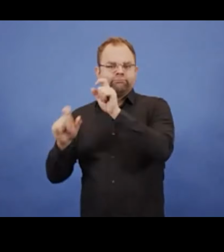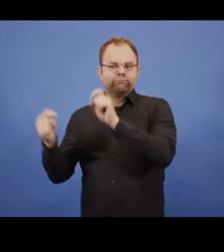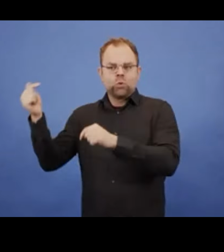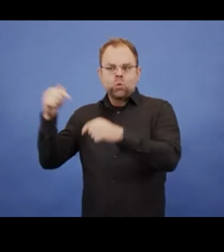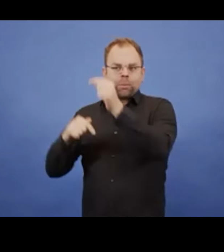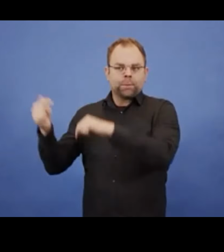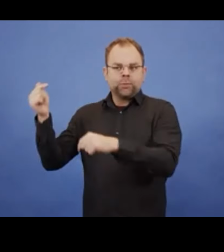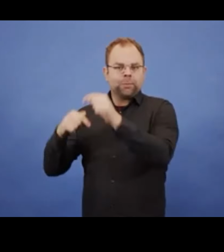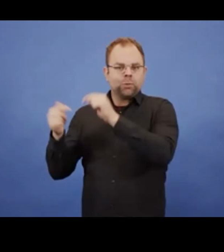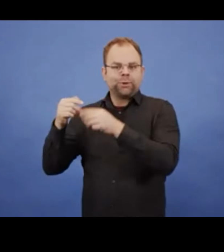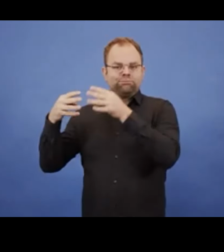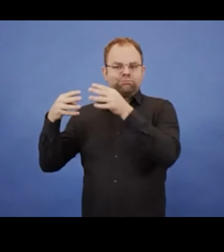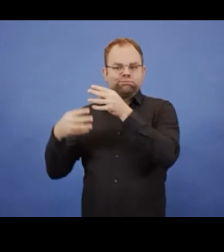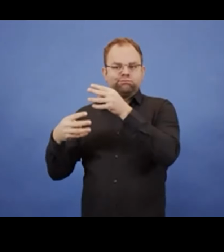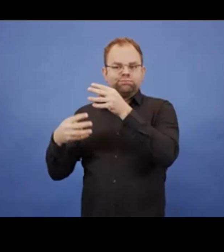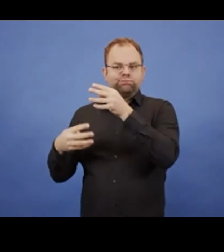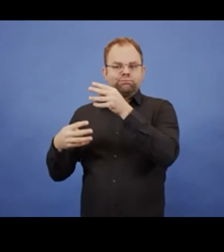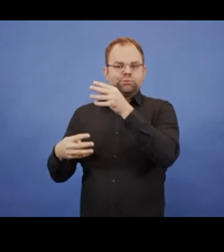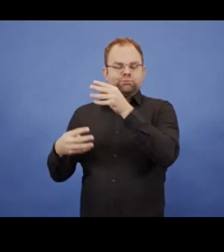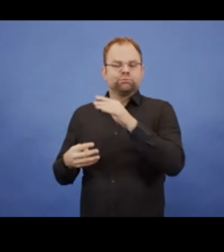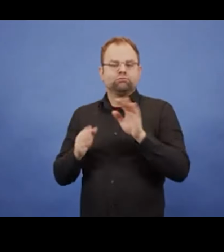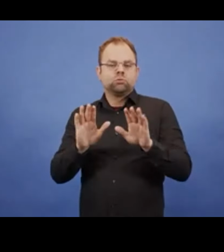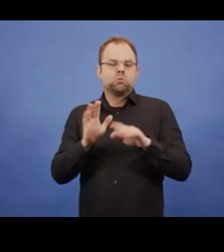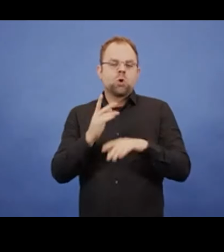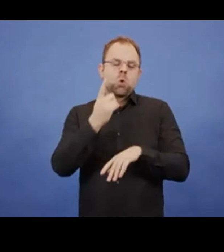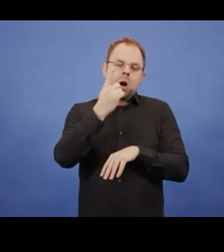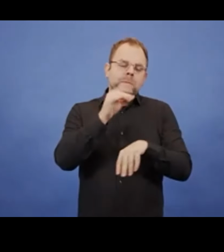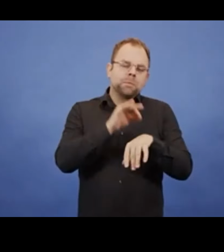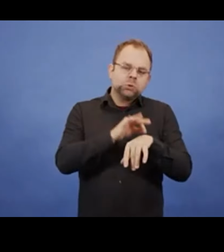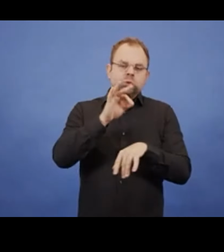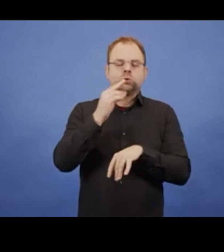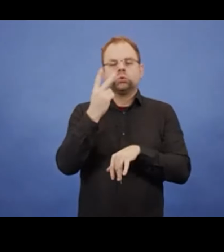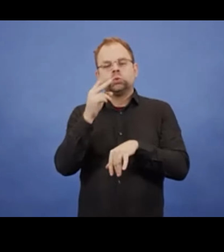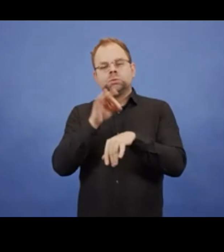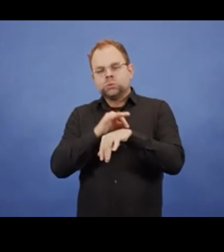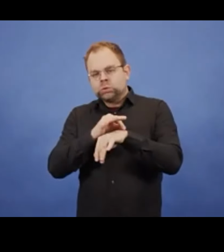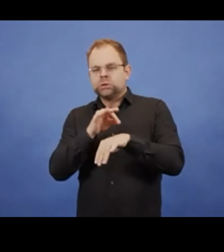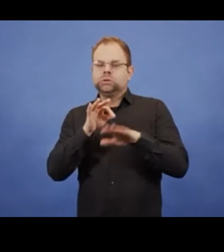while everyone is arriving. Thank you.